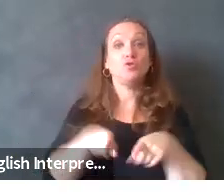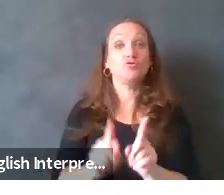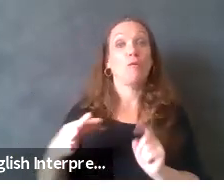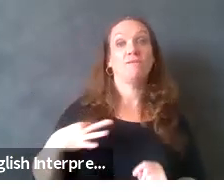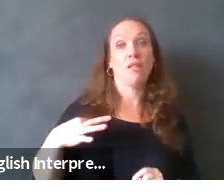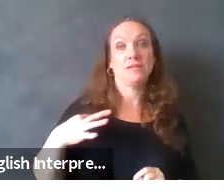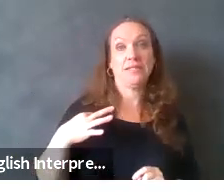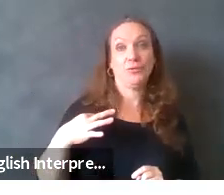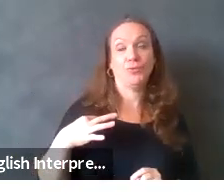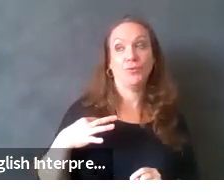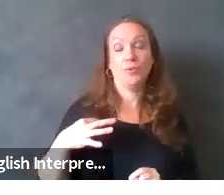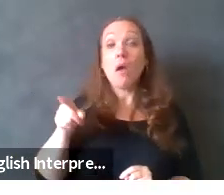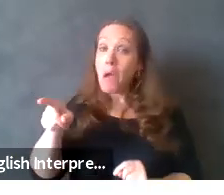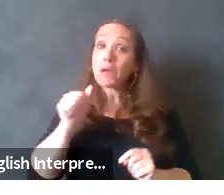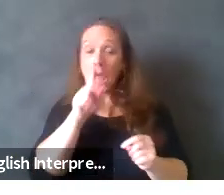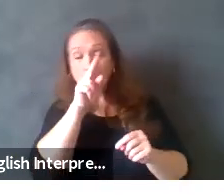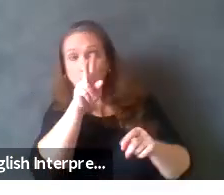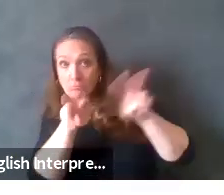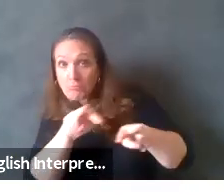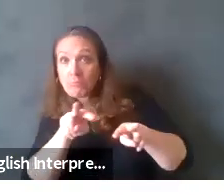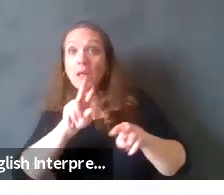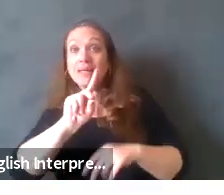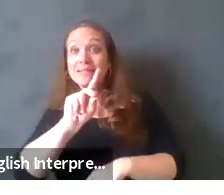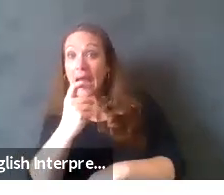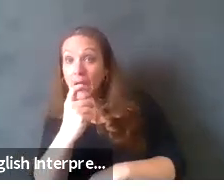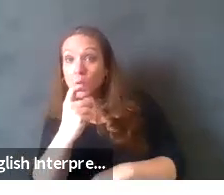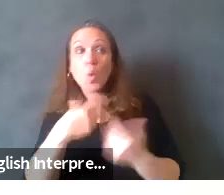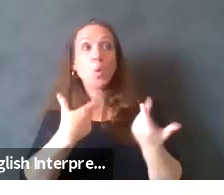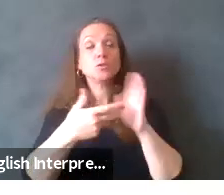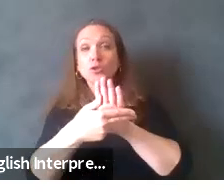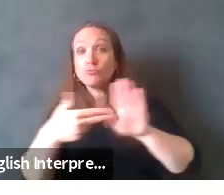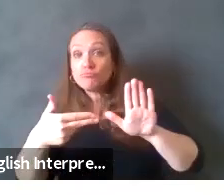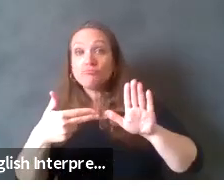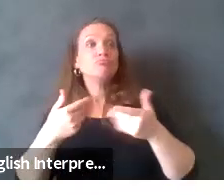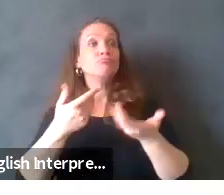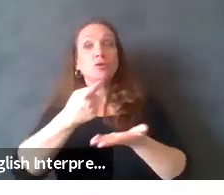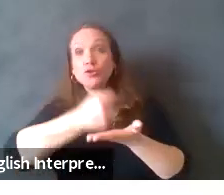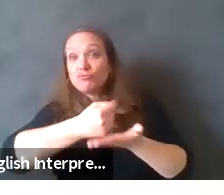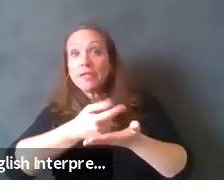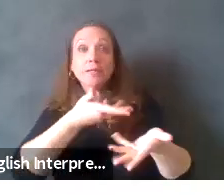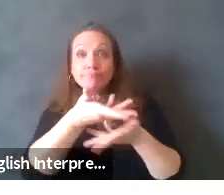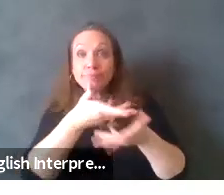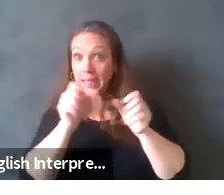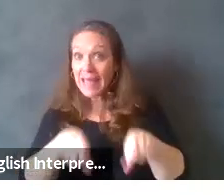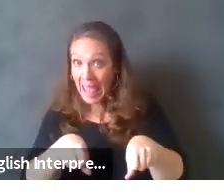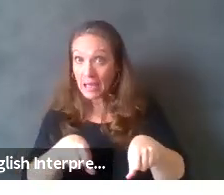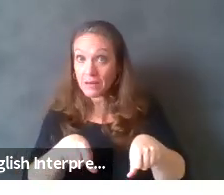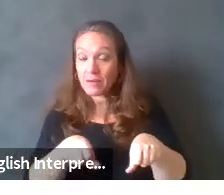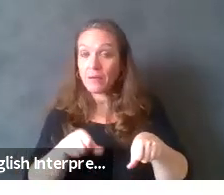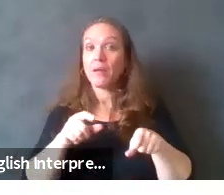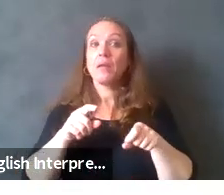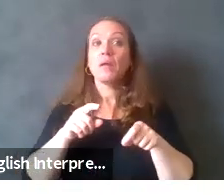Red Cross. So they can't diagnose and treat while they're volunteering for Red Cross. They can